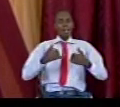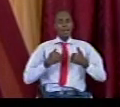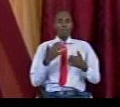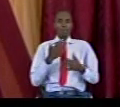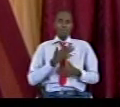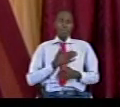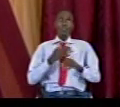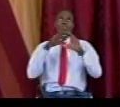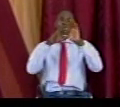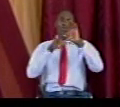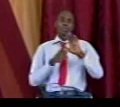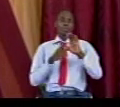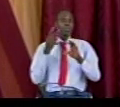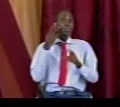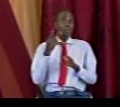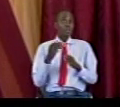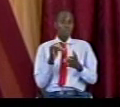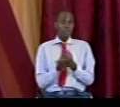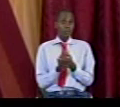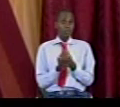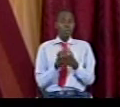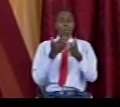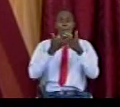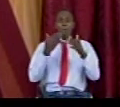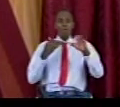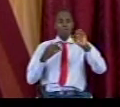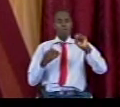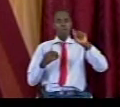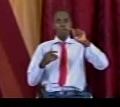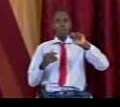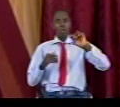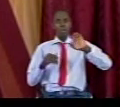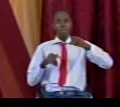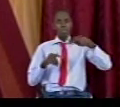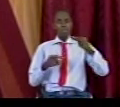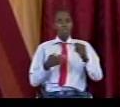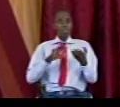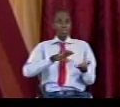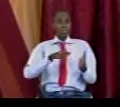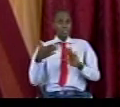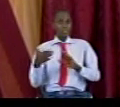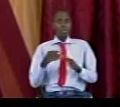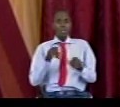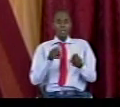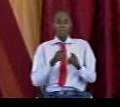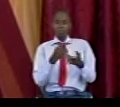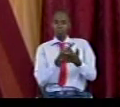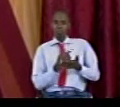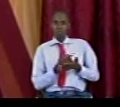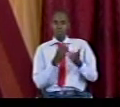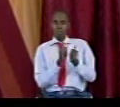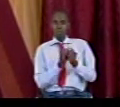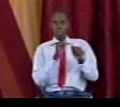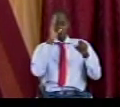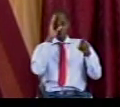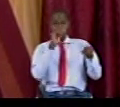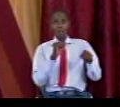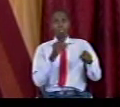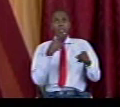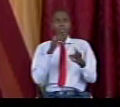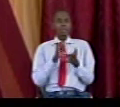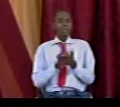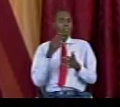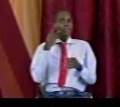Before Stephen died, before Stephen was stoned, while they were discussing with him, look at verse 55 of that Acts